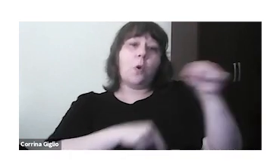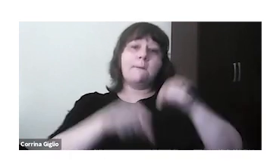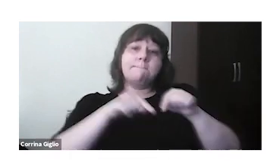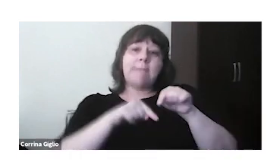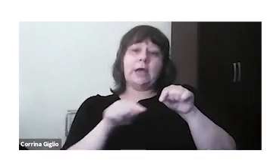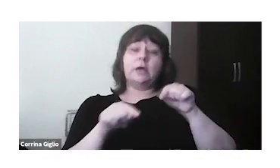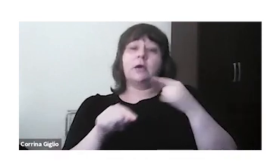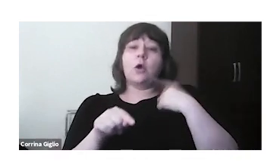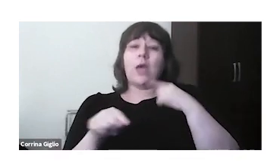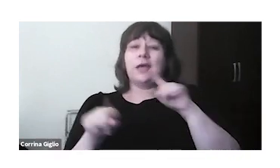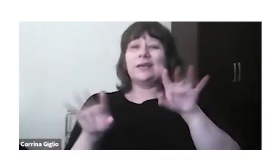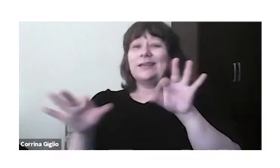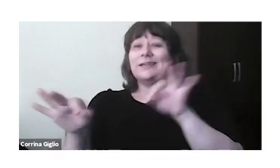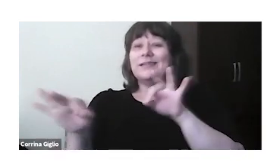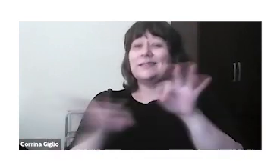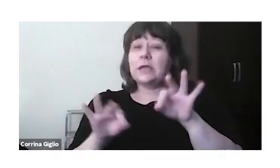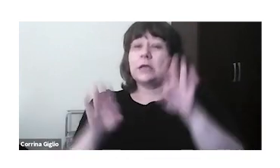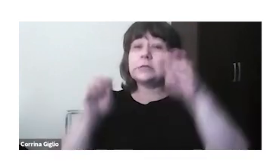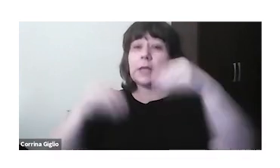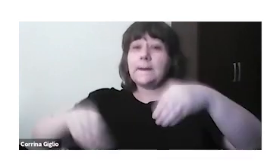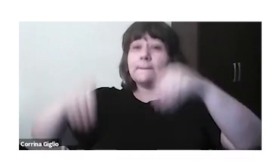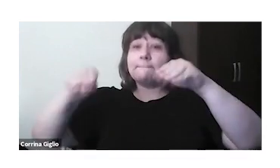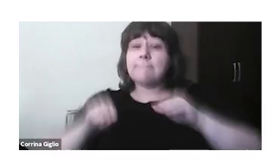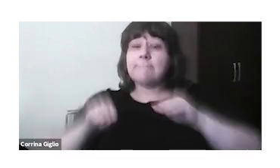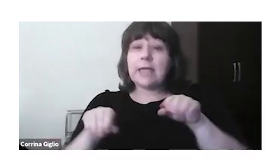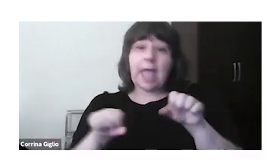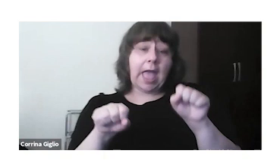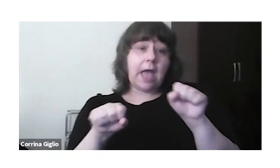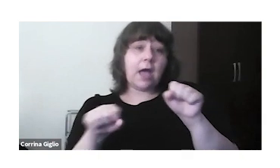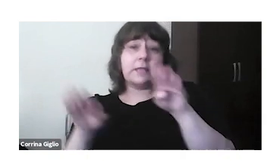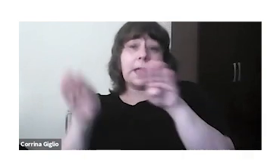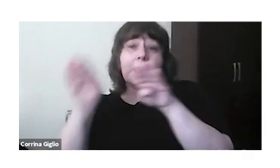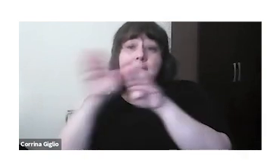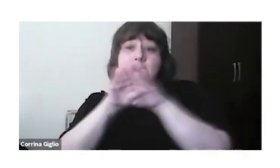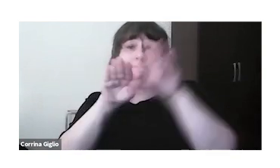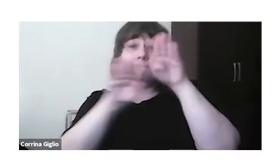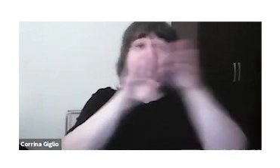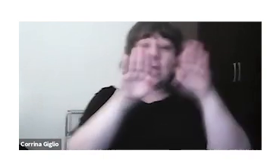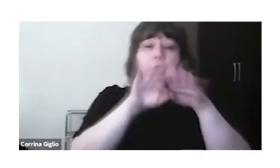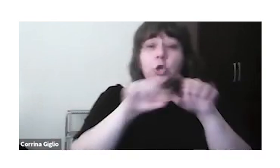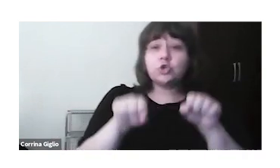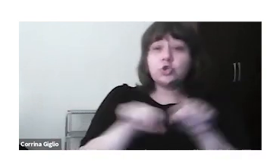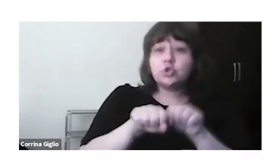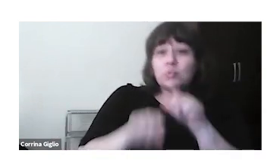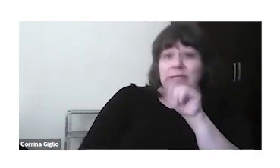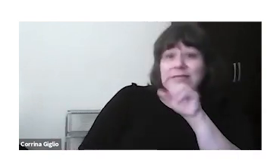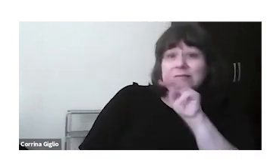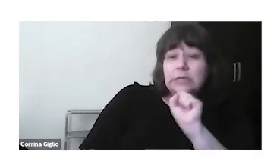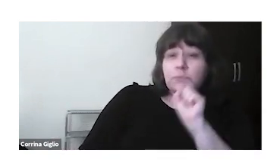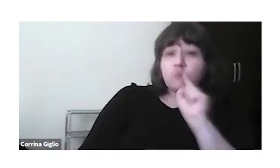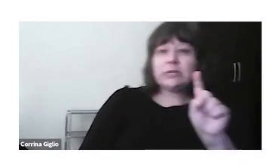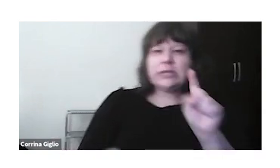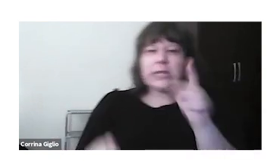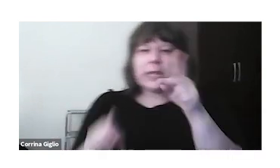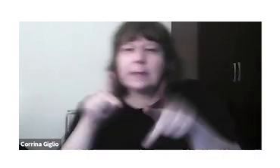talking about patching and darning in Timberlands, we want to talk a little bit about resourcefulness, the ways in which Black people